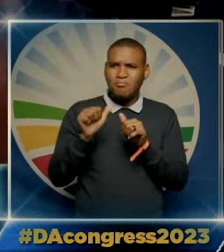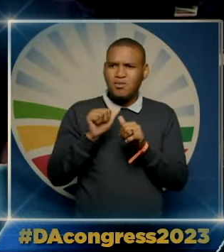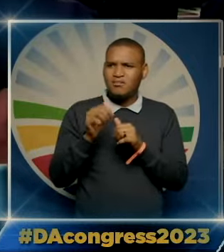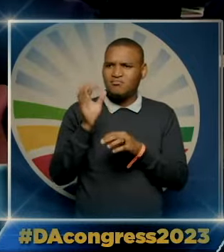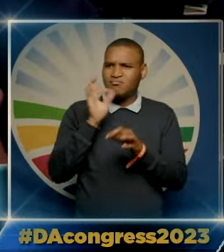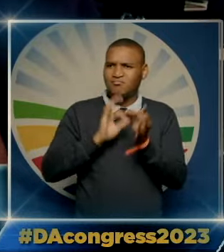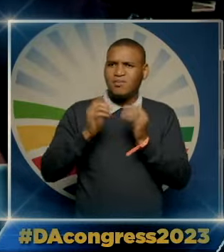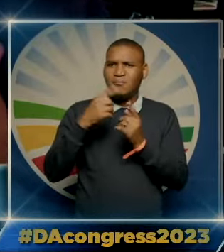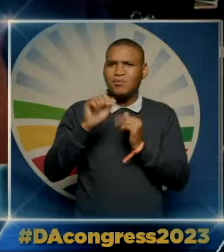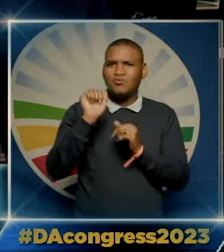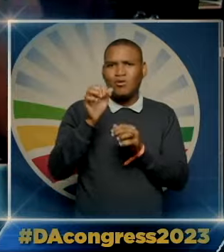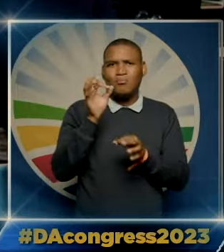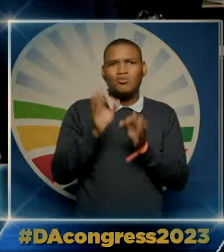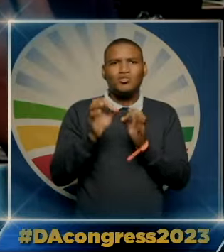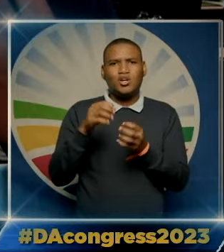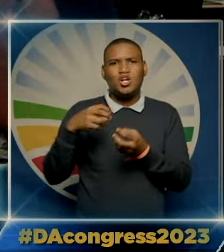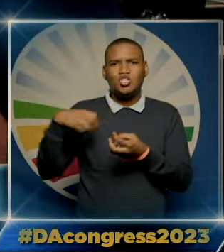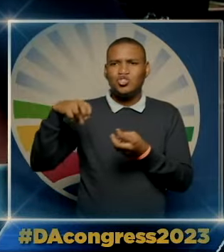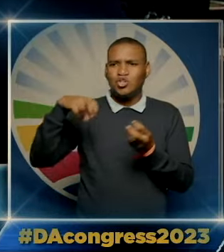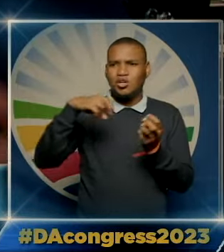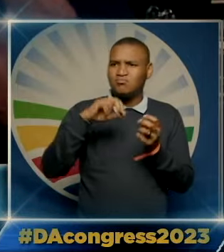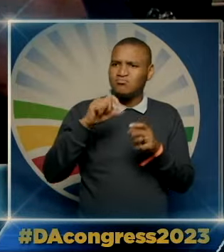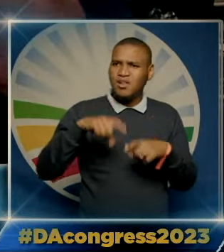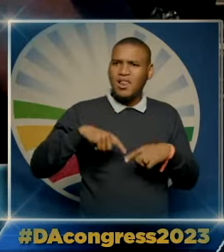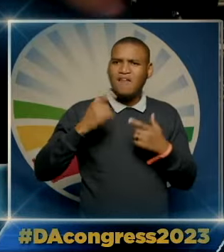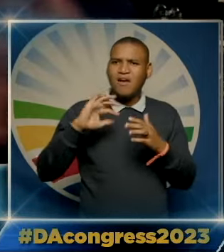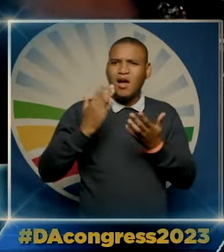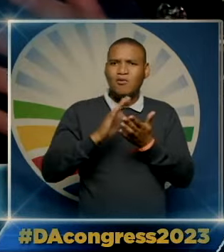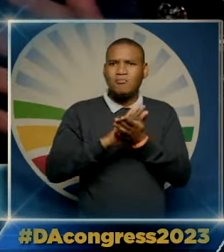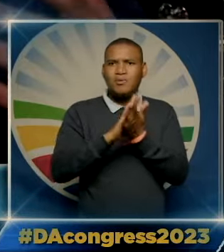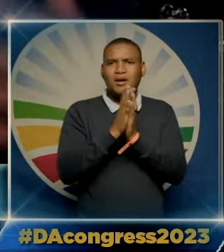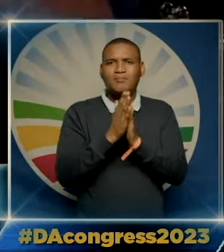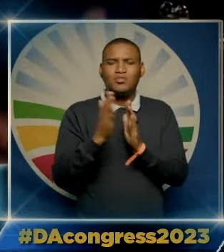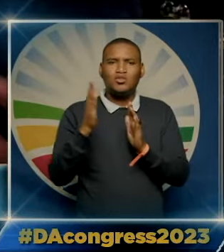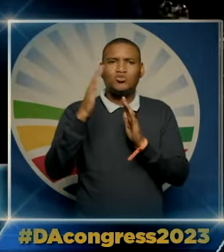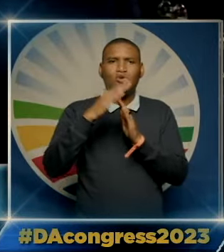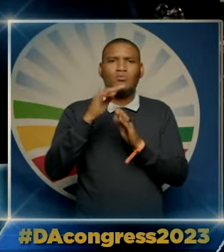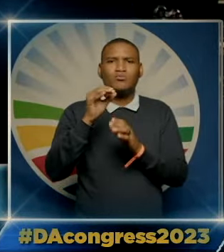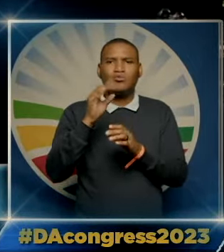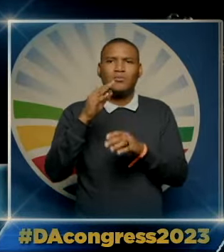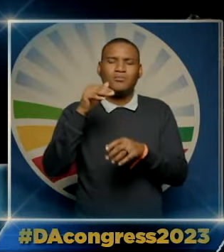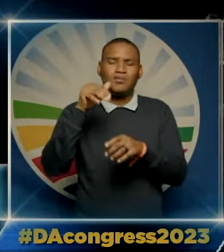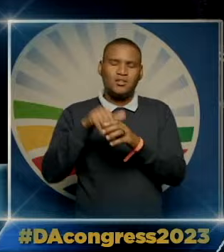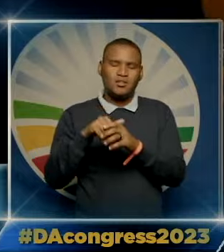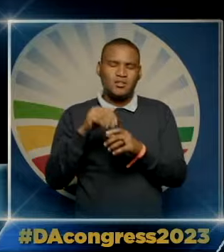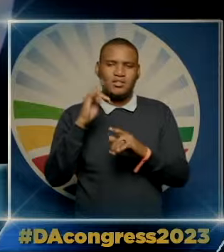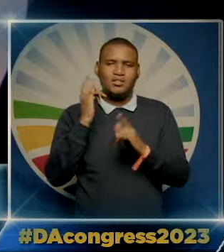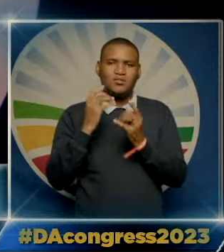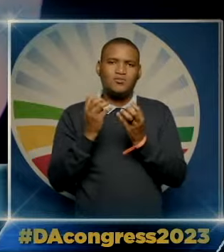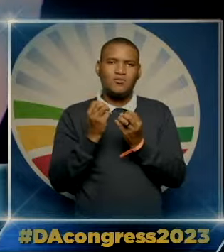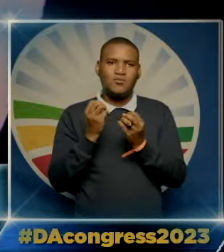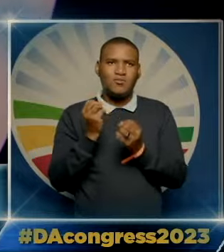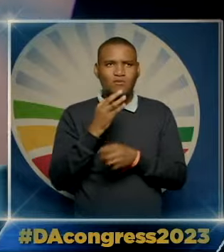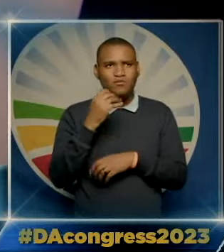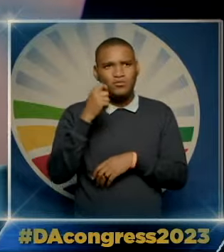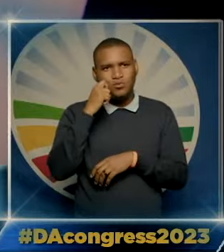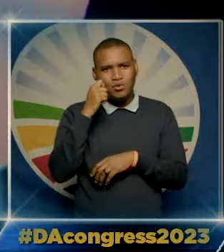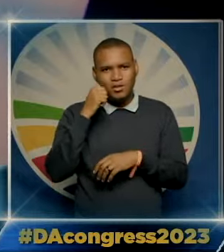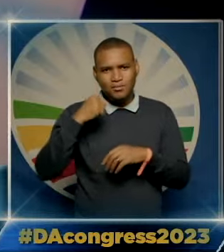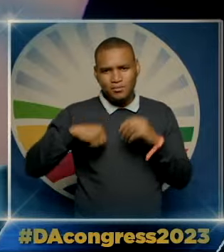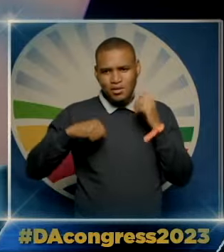your political journey and how you ended up in the top job in the city of Tshwane? So like you, Kwena,